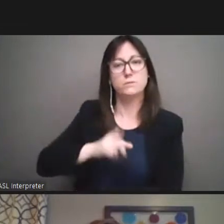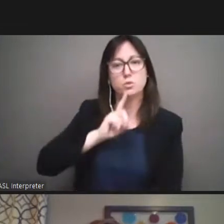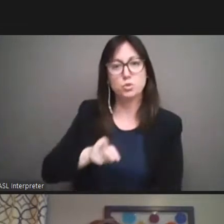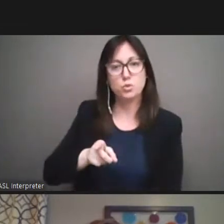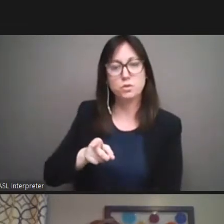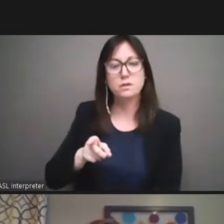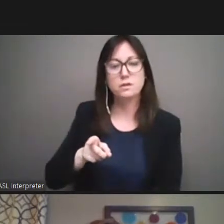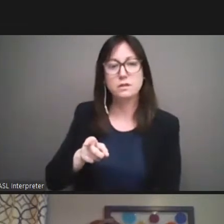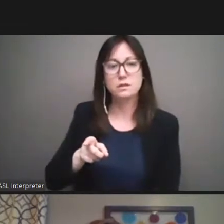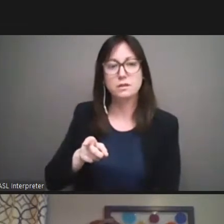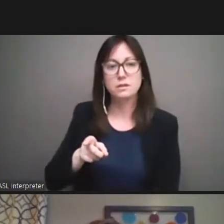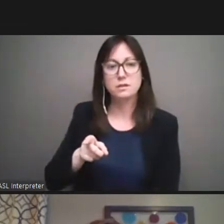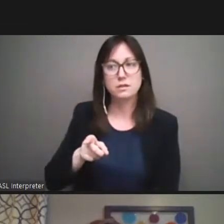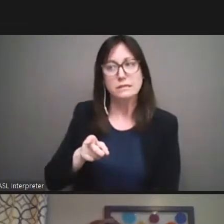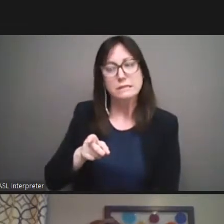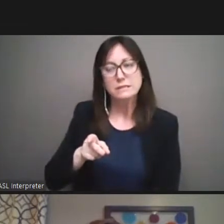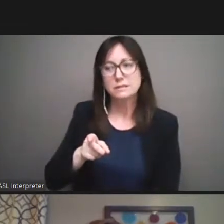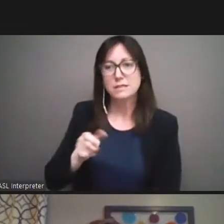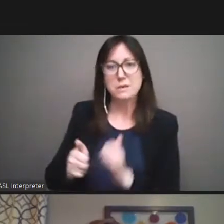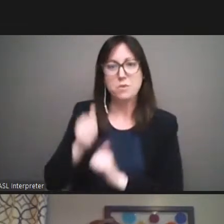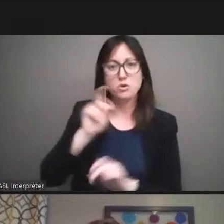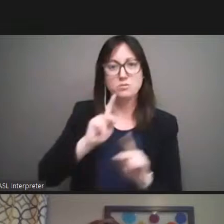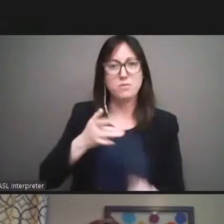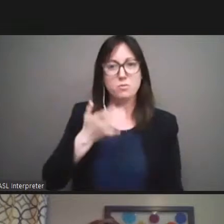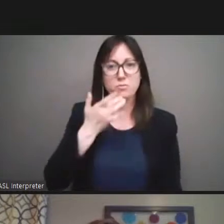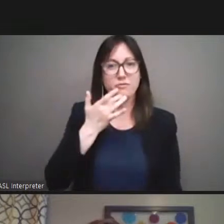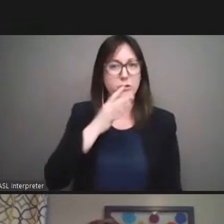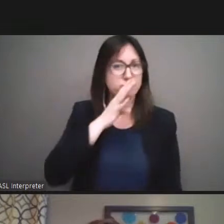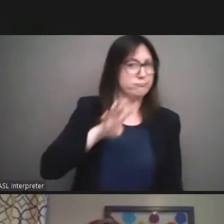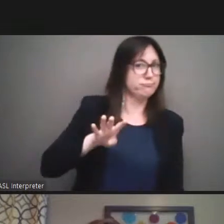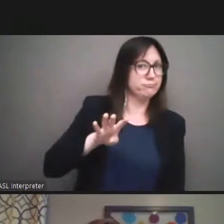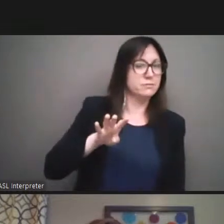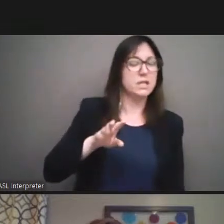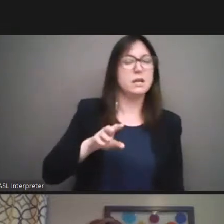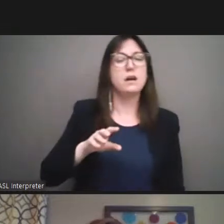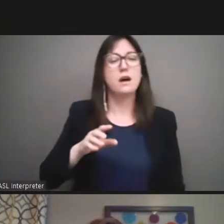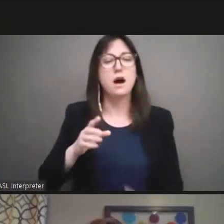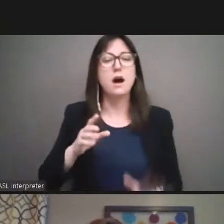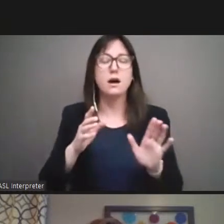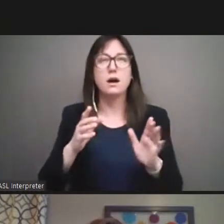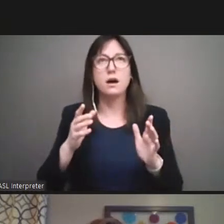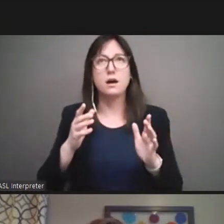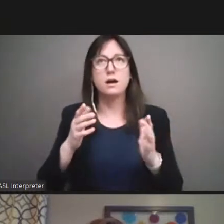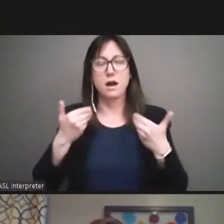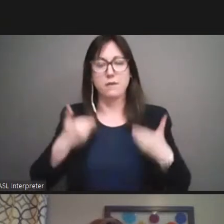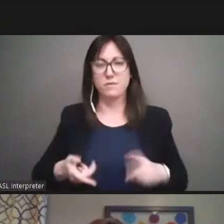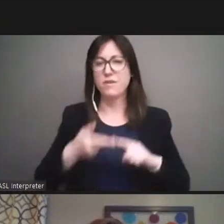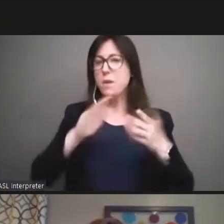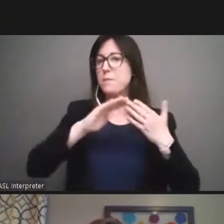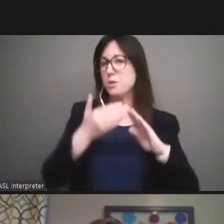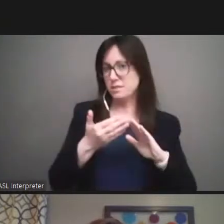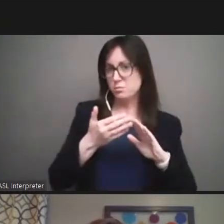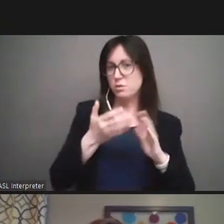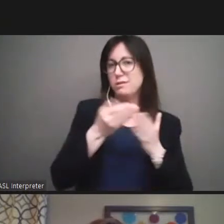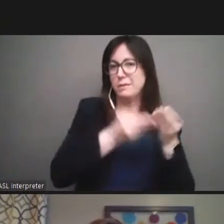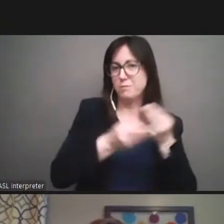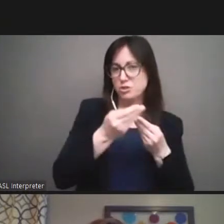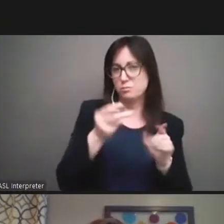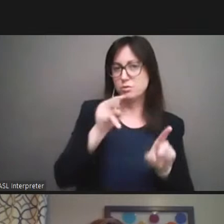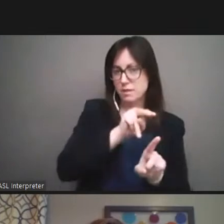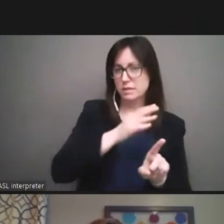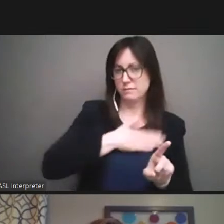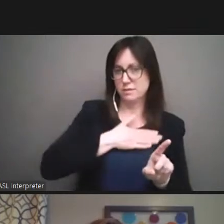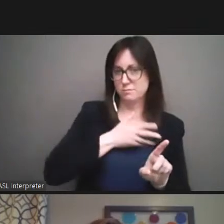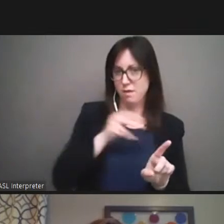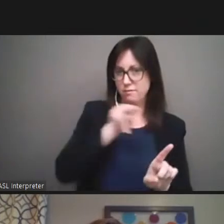it's not what the majority of people want to hear. And I think I'm thinking about this from like a municipal perspective and budgets. Like if